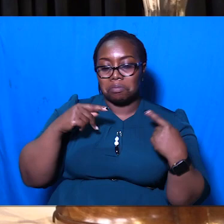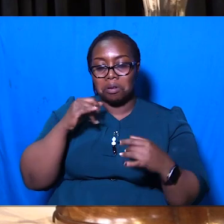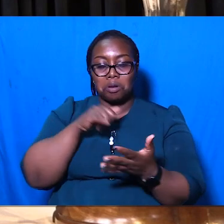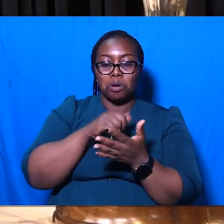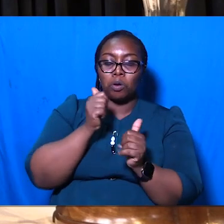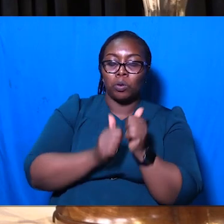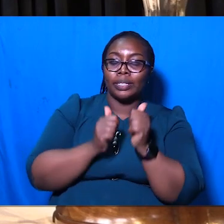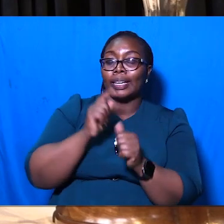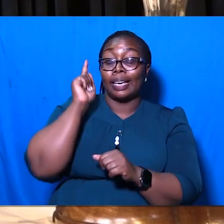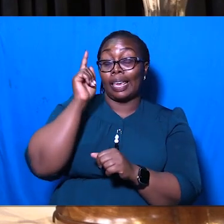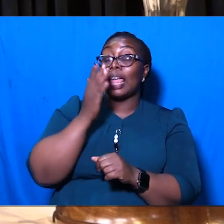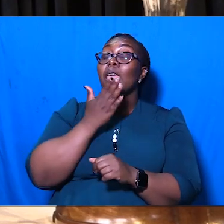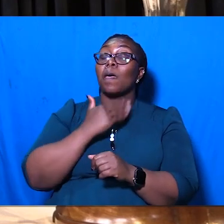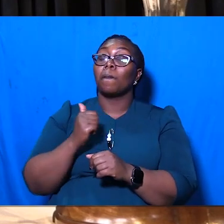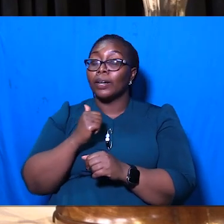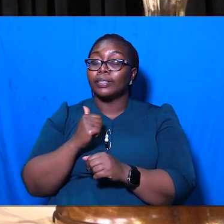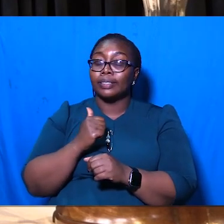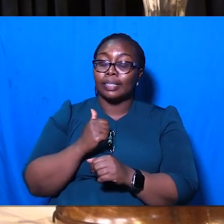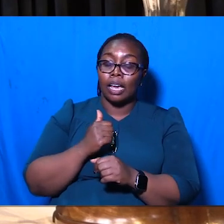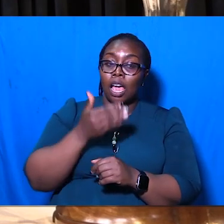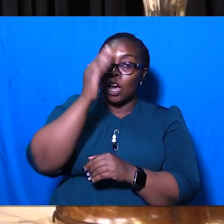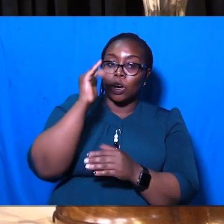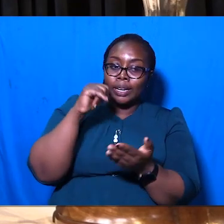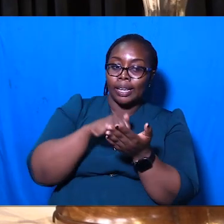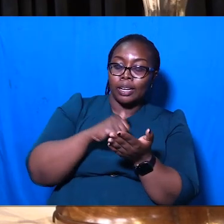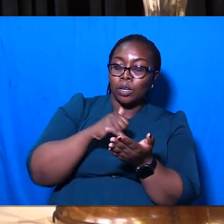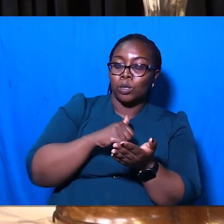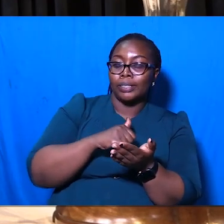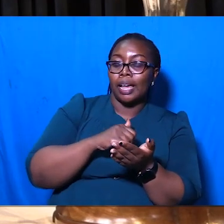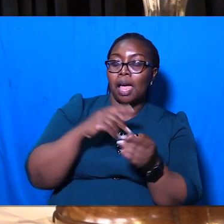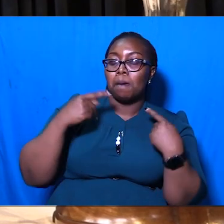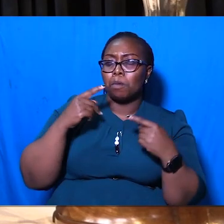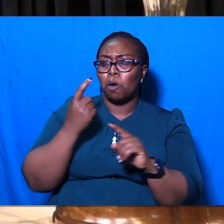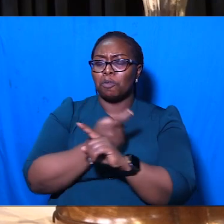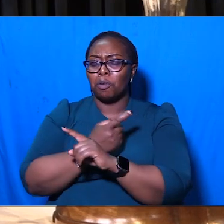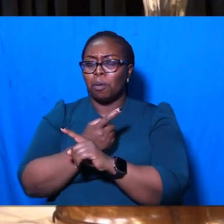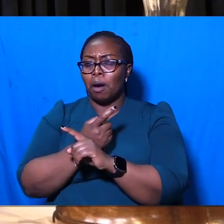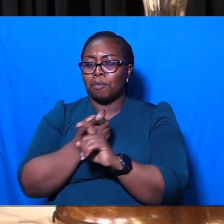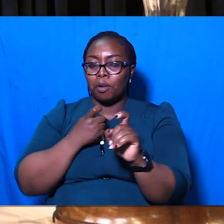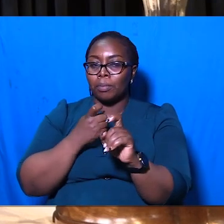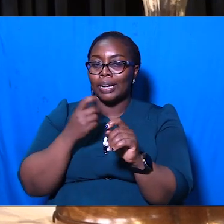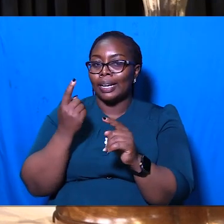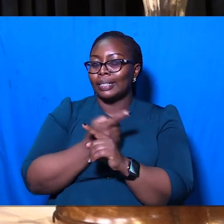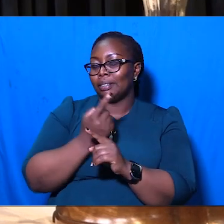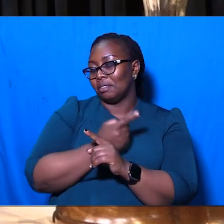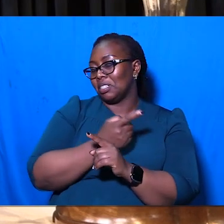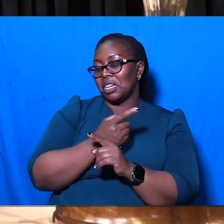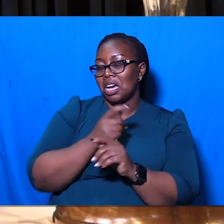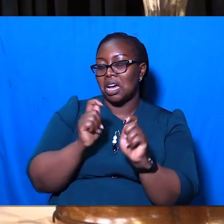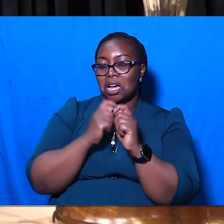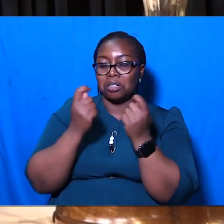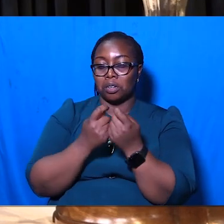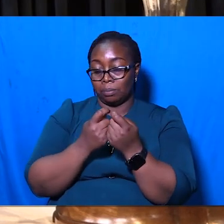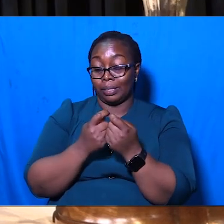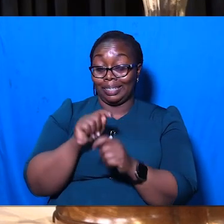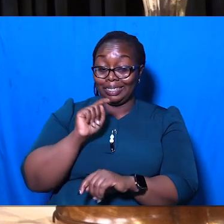God includes people from different ethnic areas to be a blessing to them. Isn't that an amazing lesson